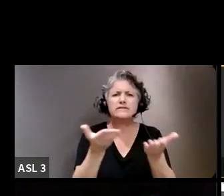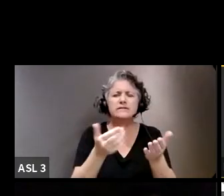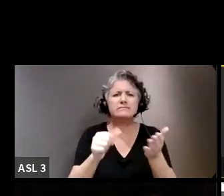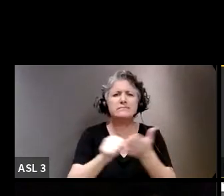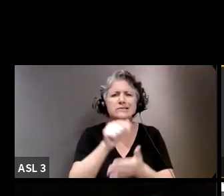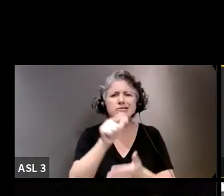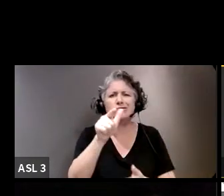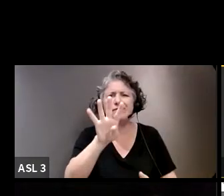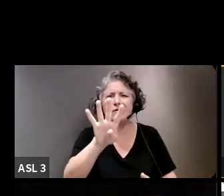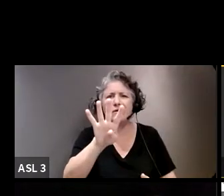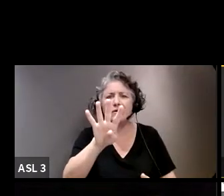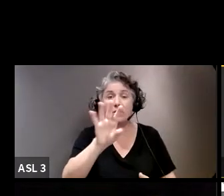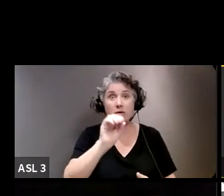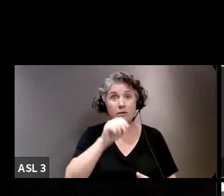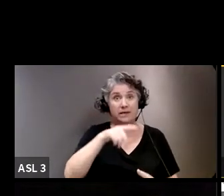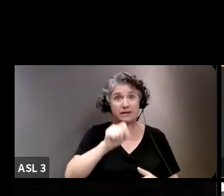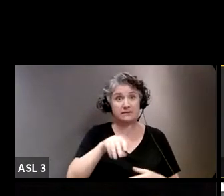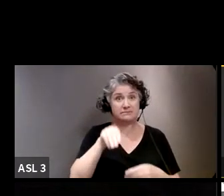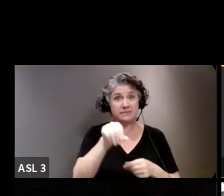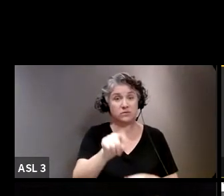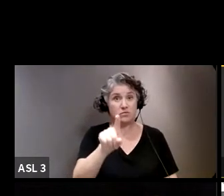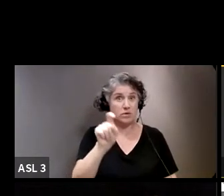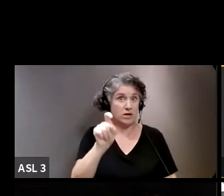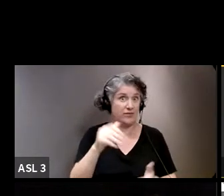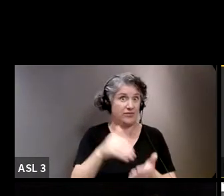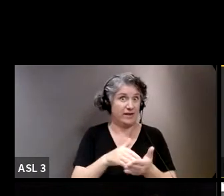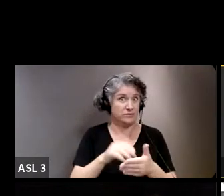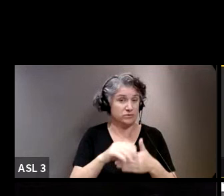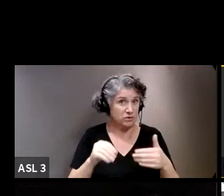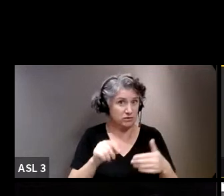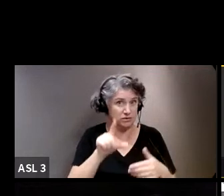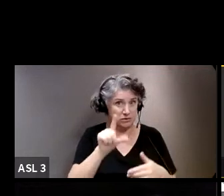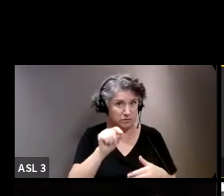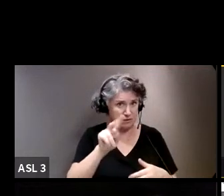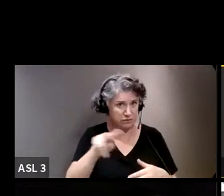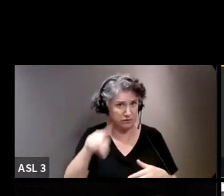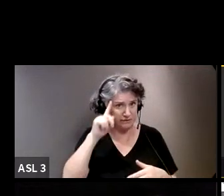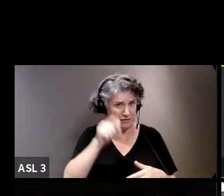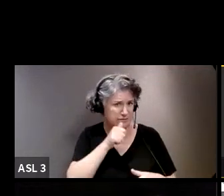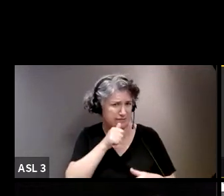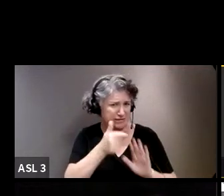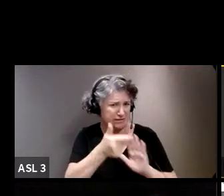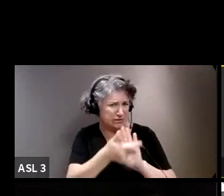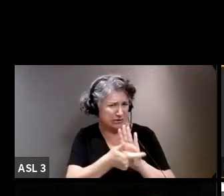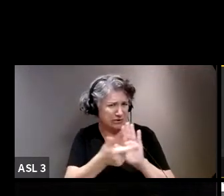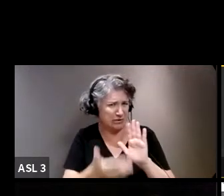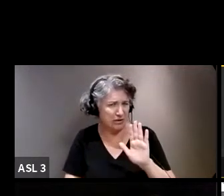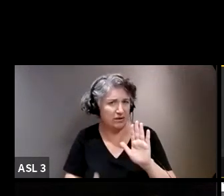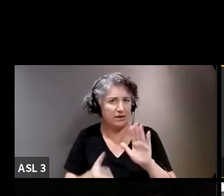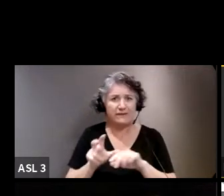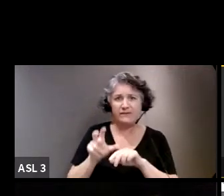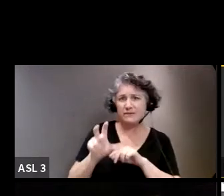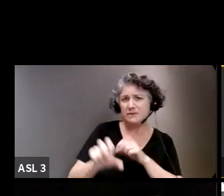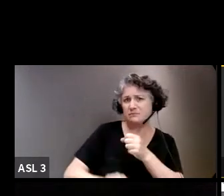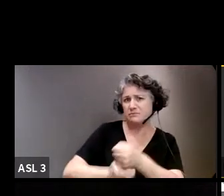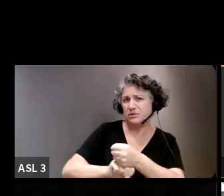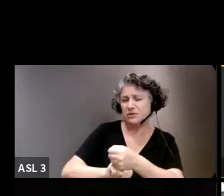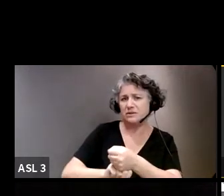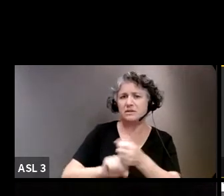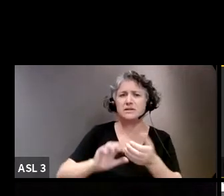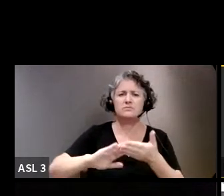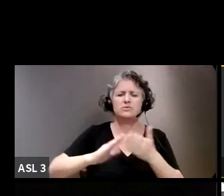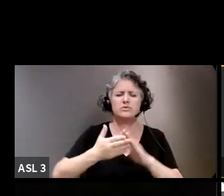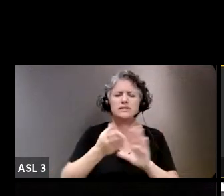it's going to cost the ops 100 000 in 2022. uh it's an investment to support the community diversion